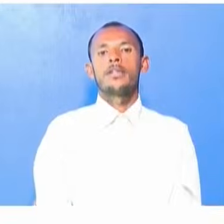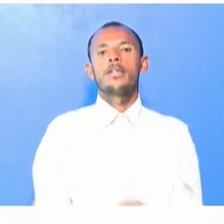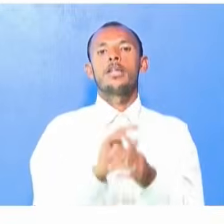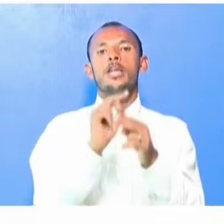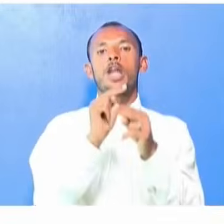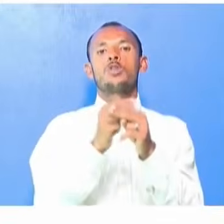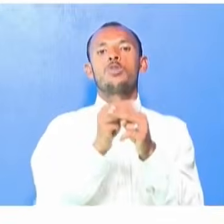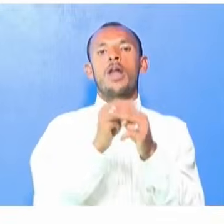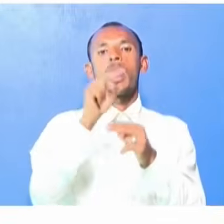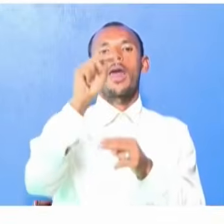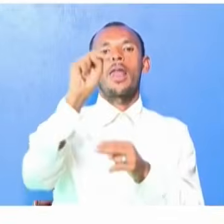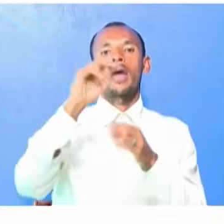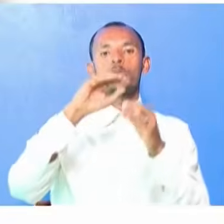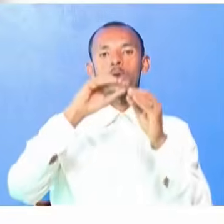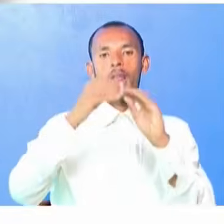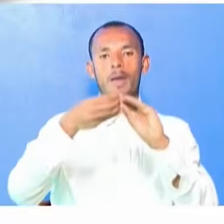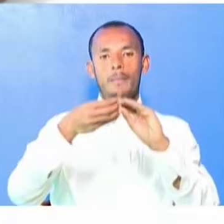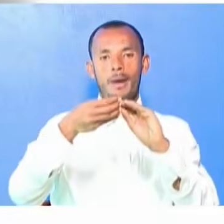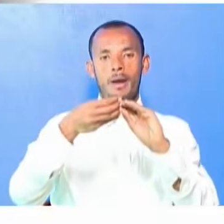natural